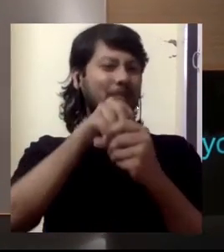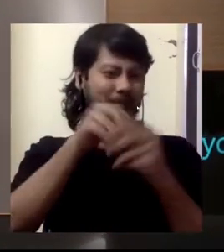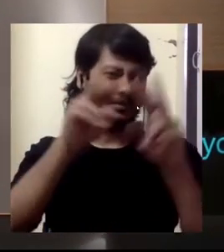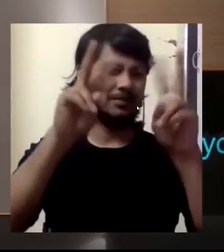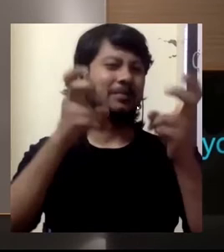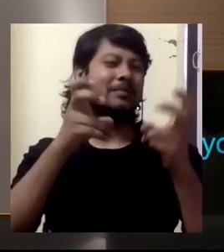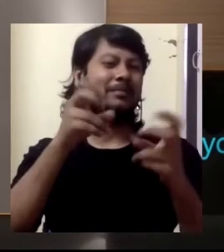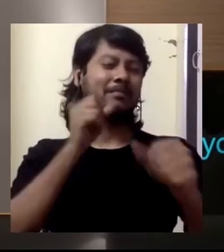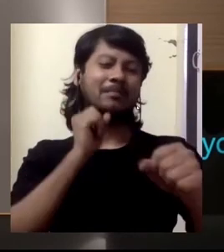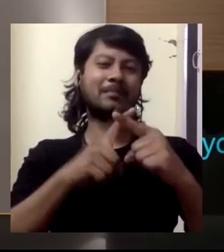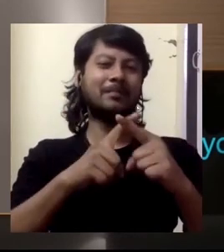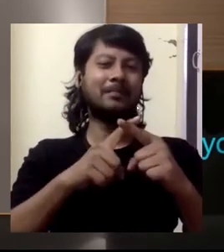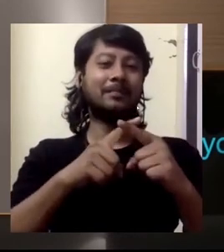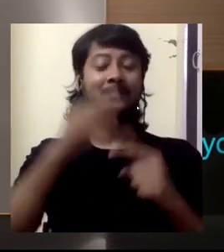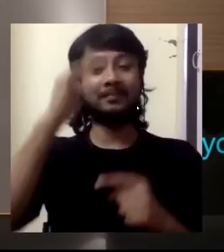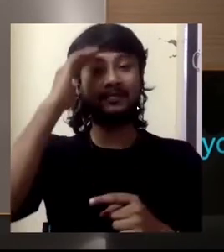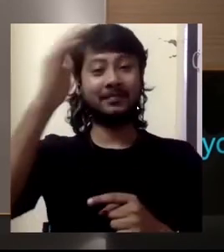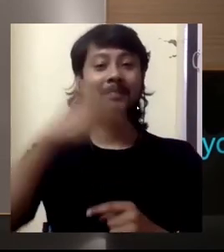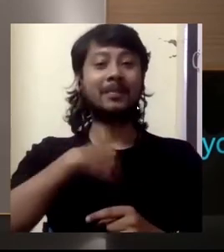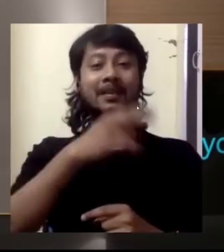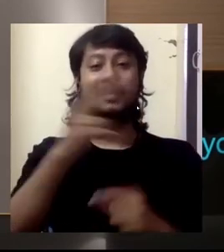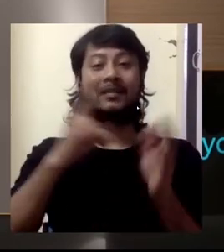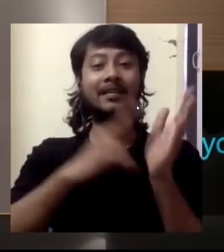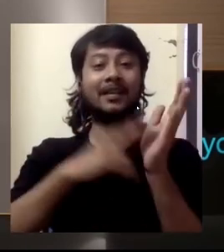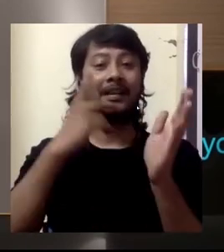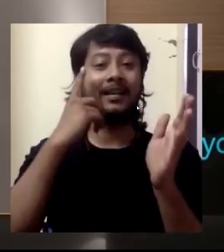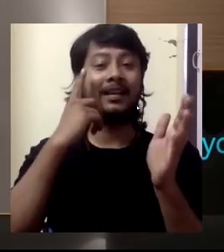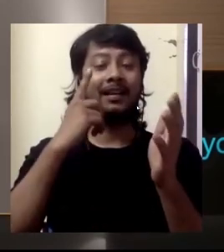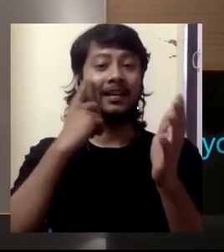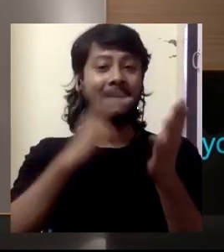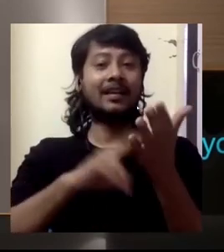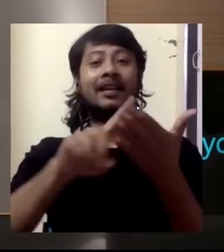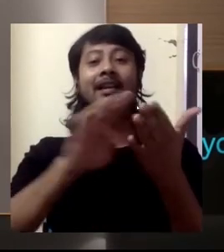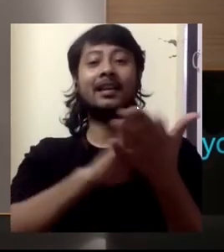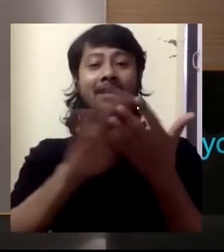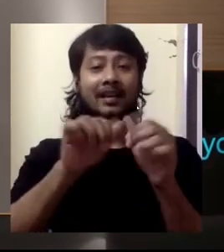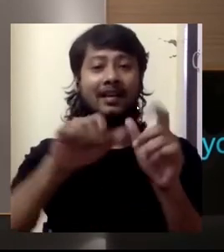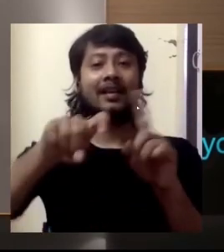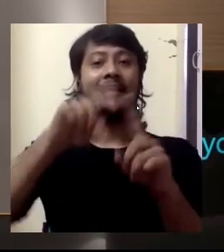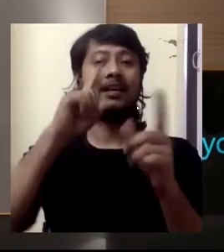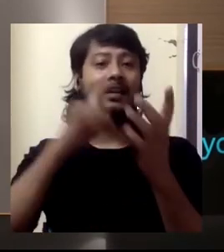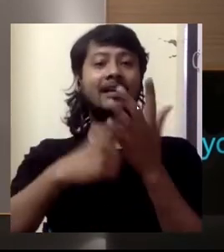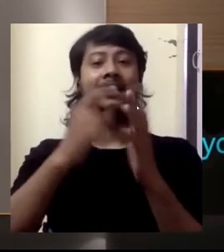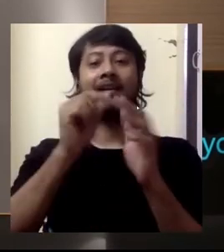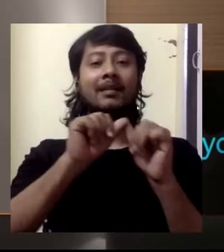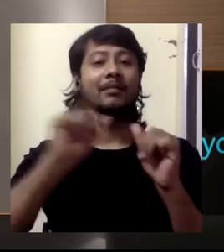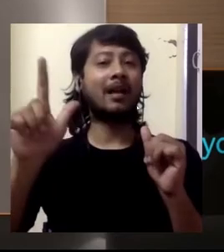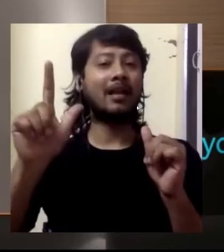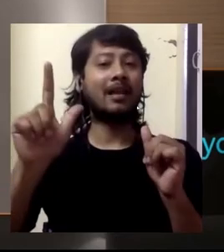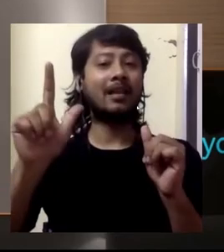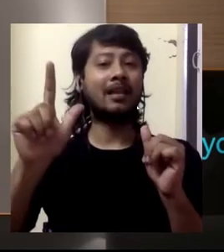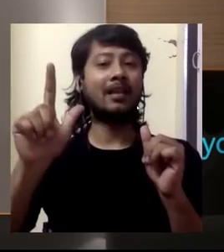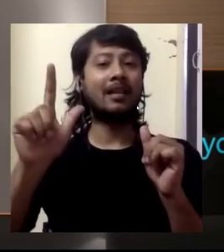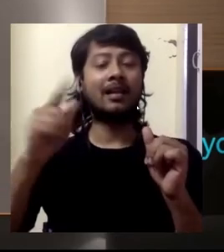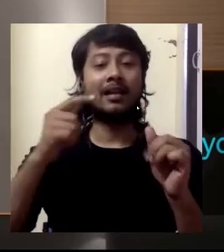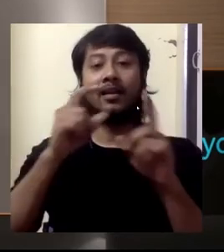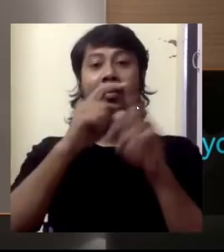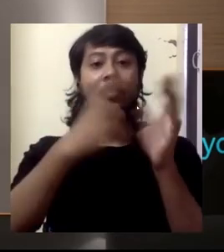health ambassador based in India. I run a mental health tech startup organization with Dr. Amit